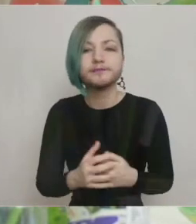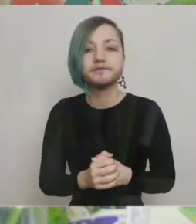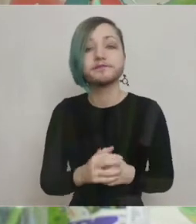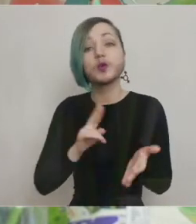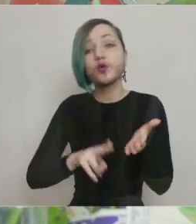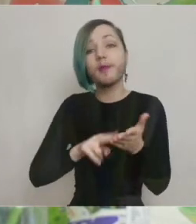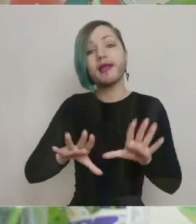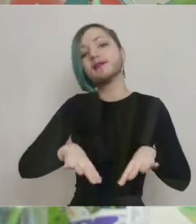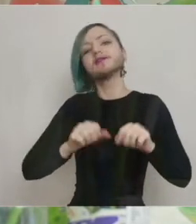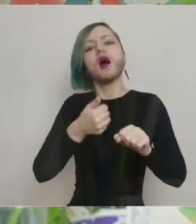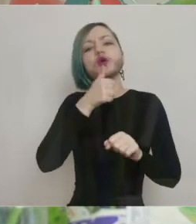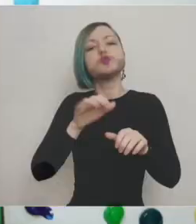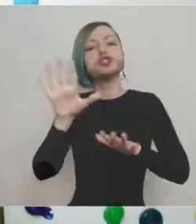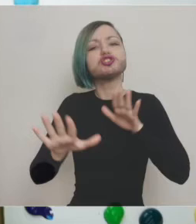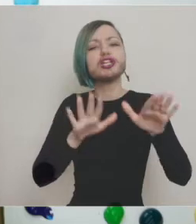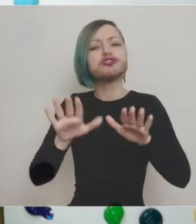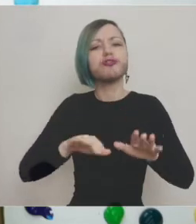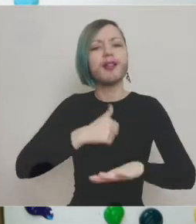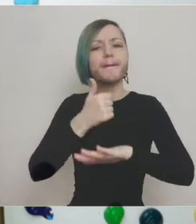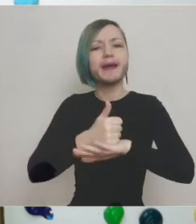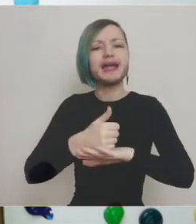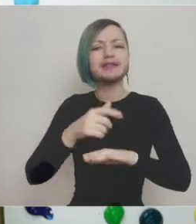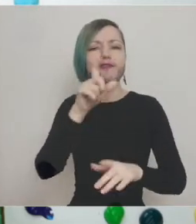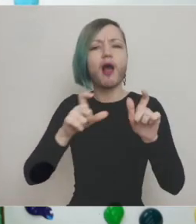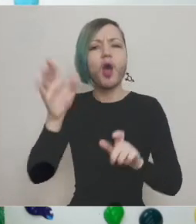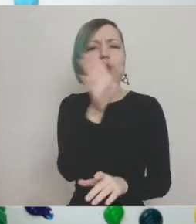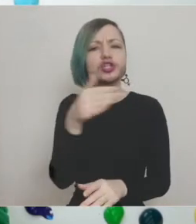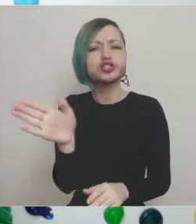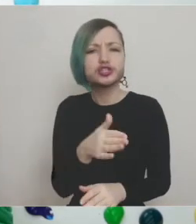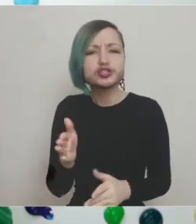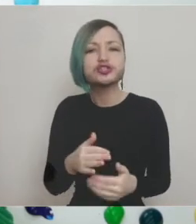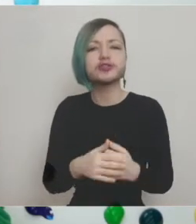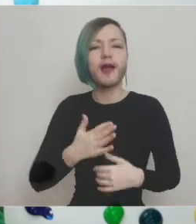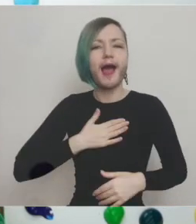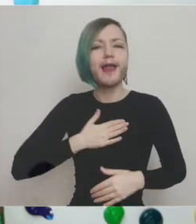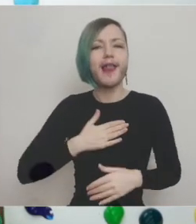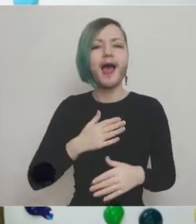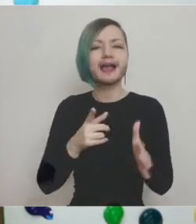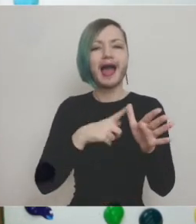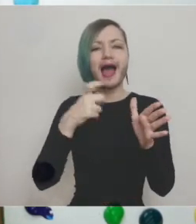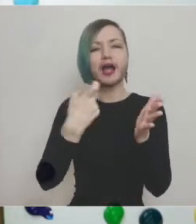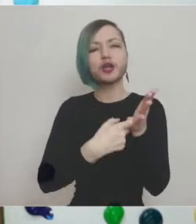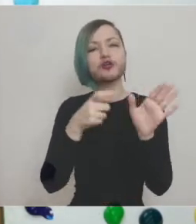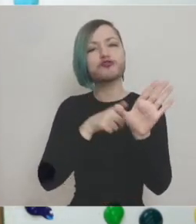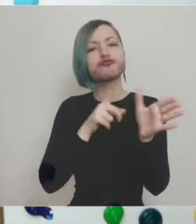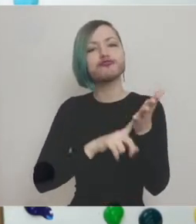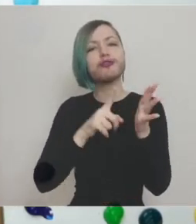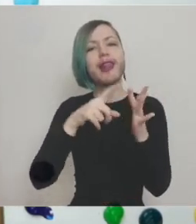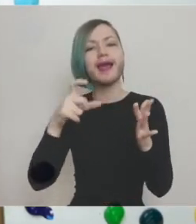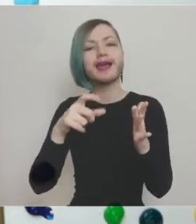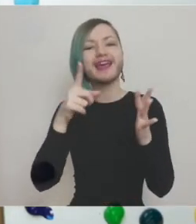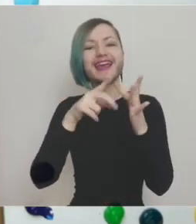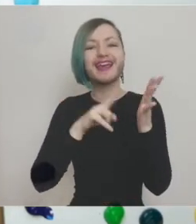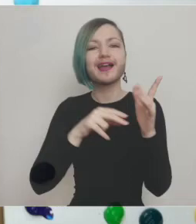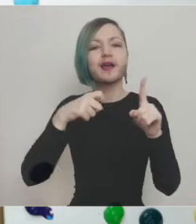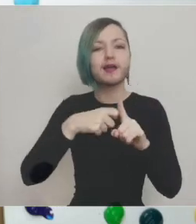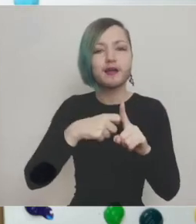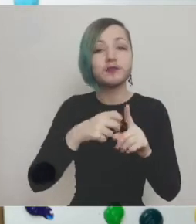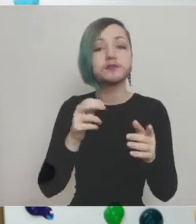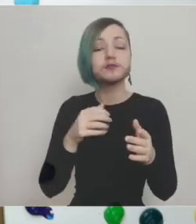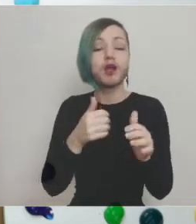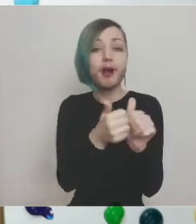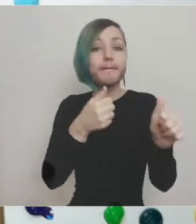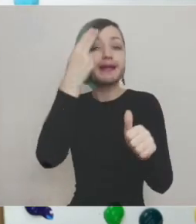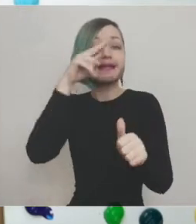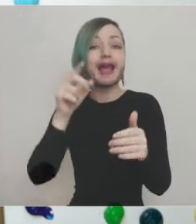a really gestural base of washy colors, and I really like acrylic inks. So these are all by Liquitex,